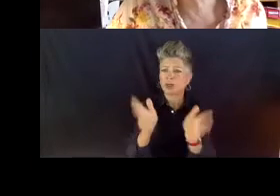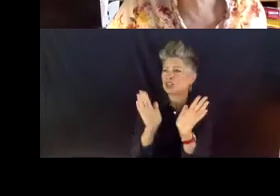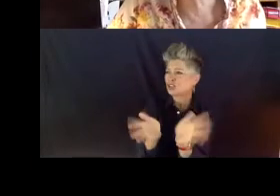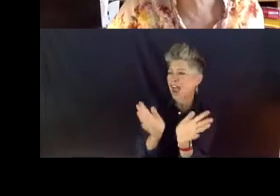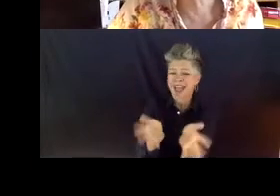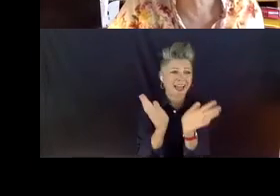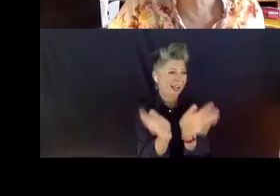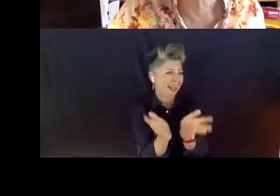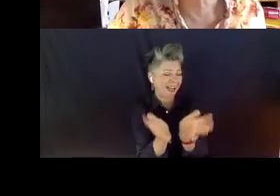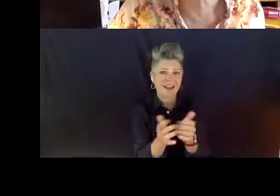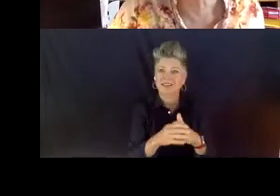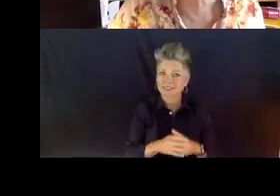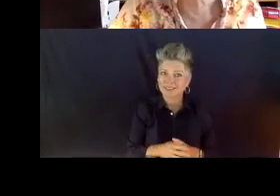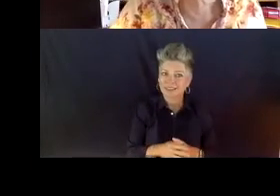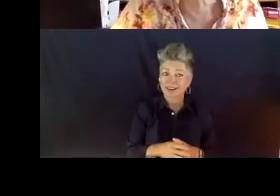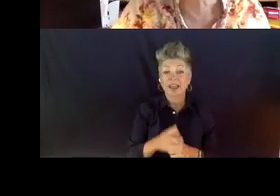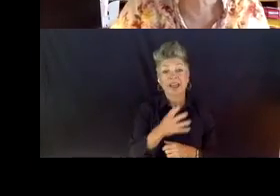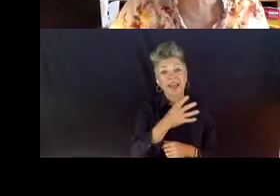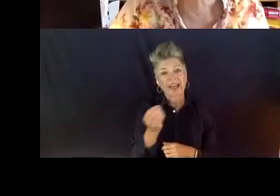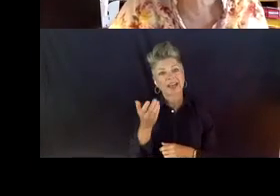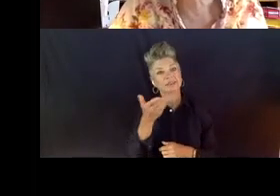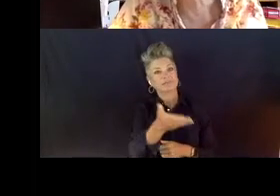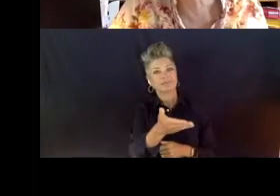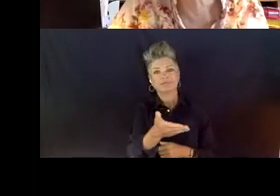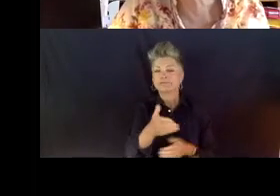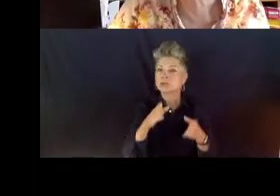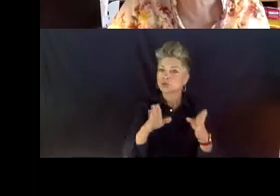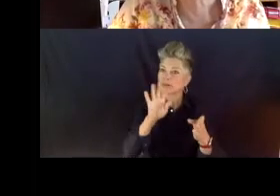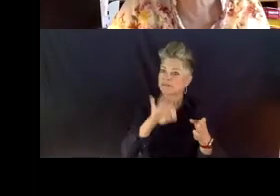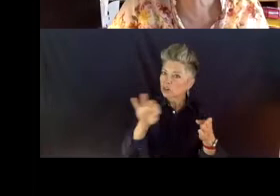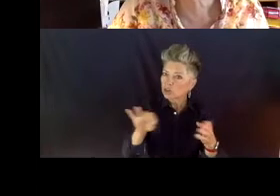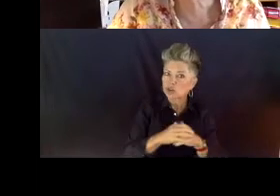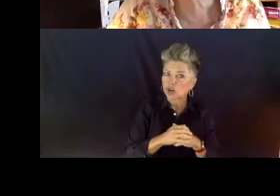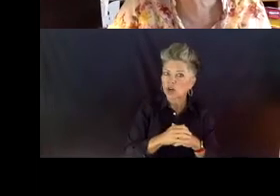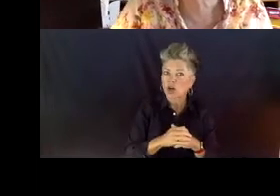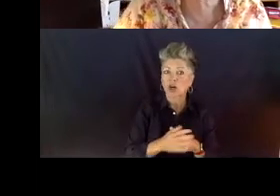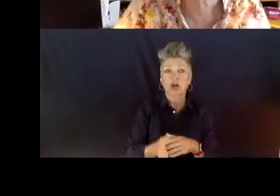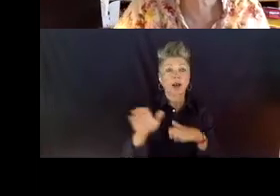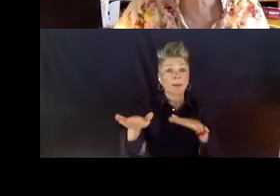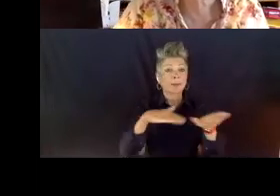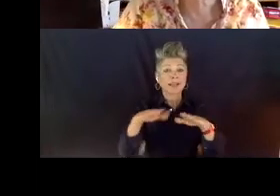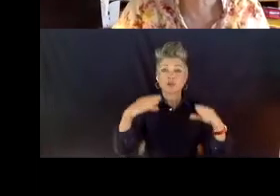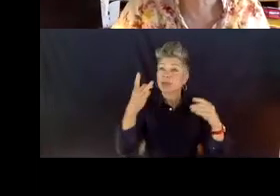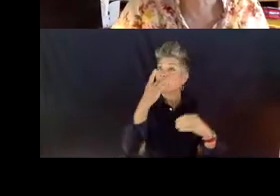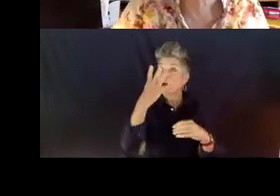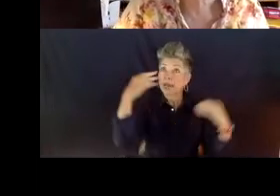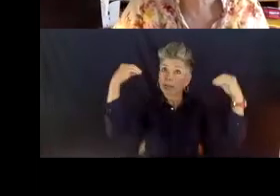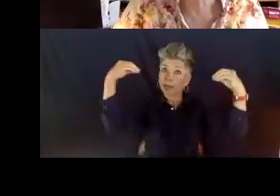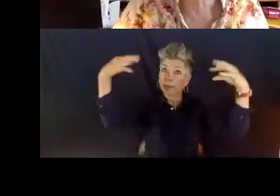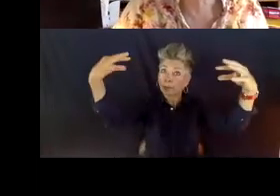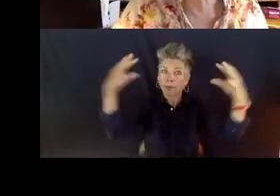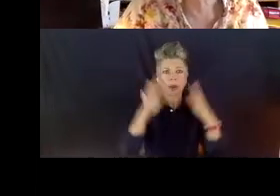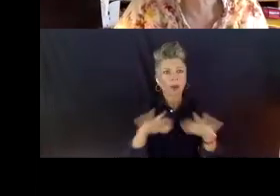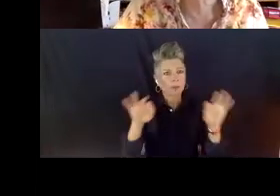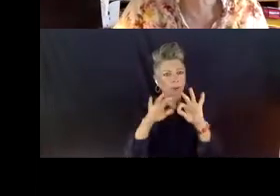And the ever forgotten street furniture, pedestrian lighting, extremely important for safety and